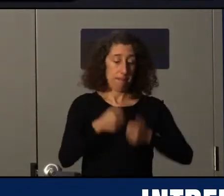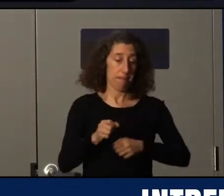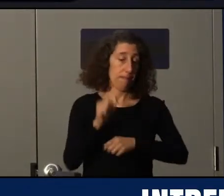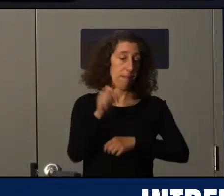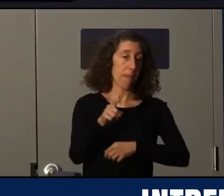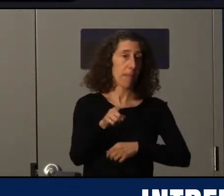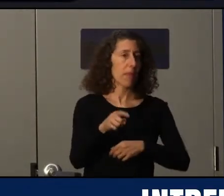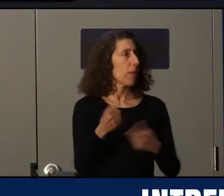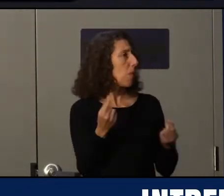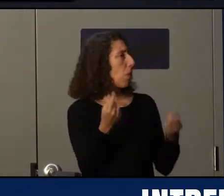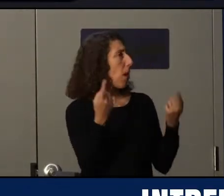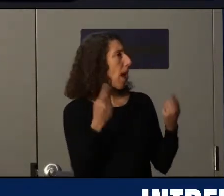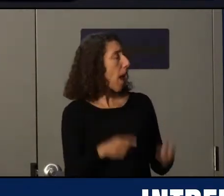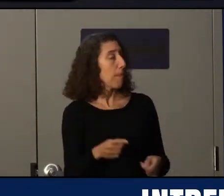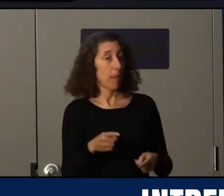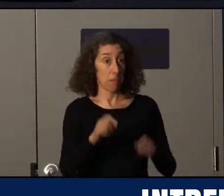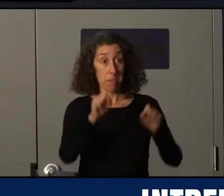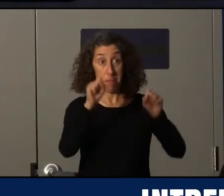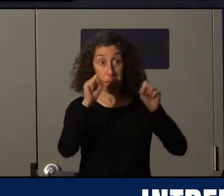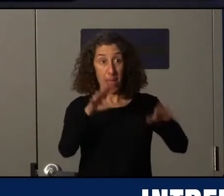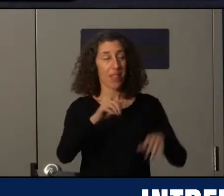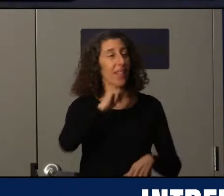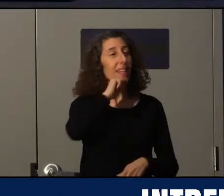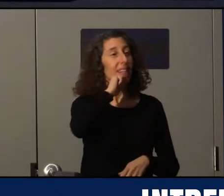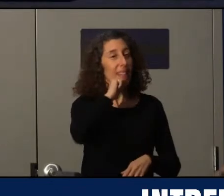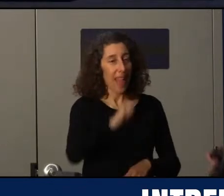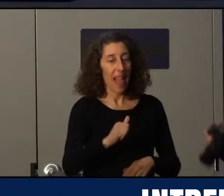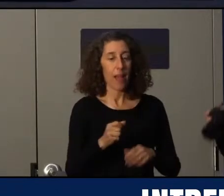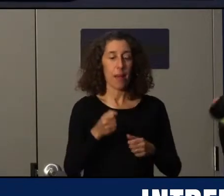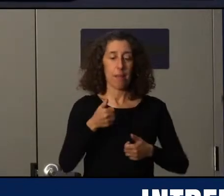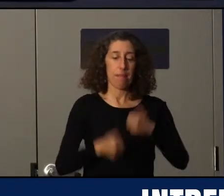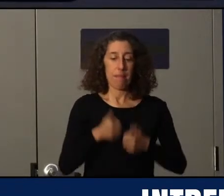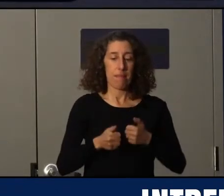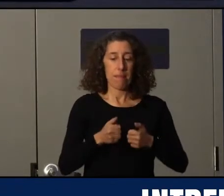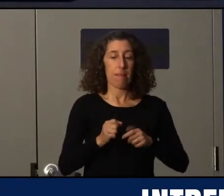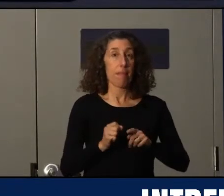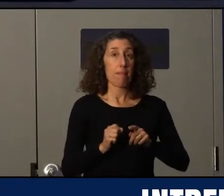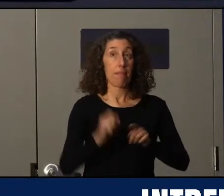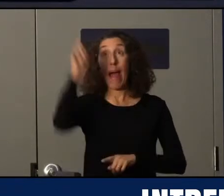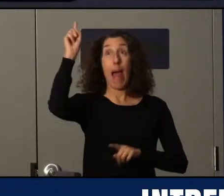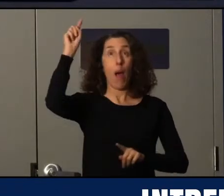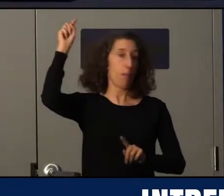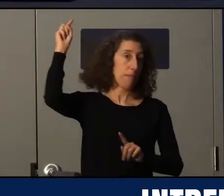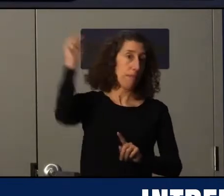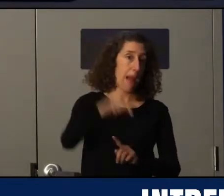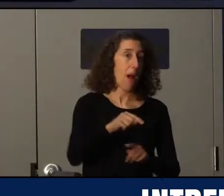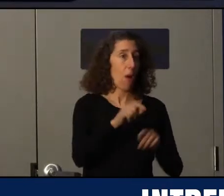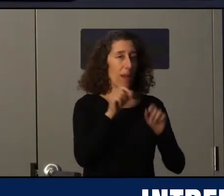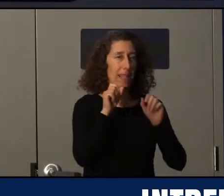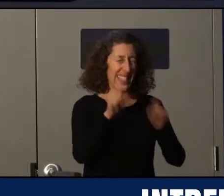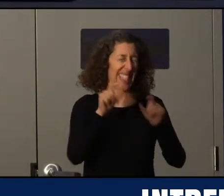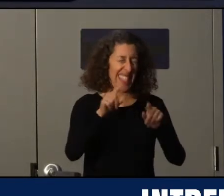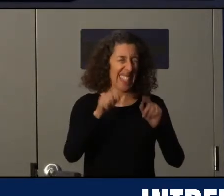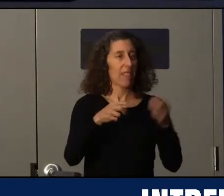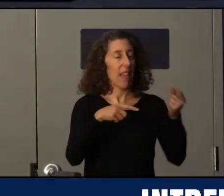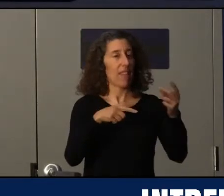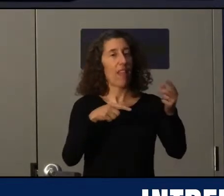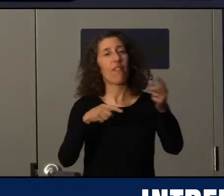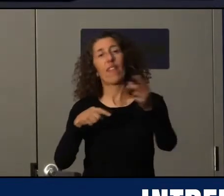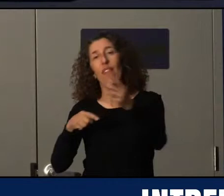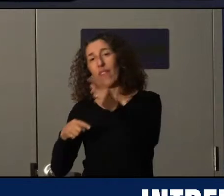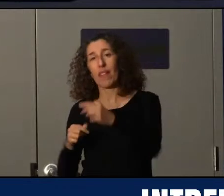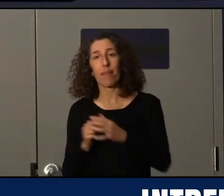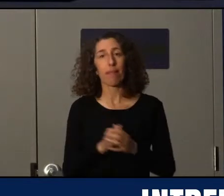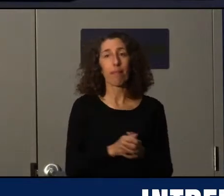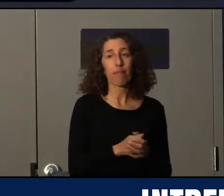that because we were talking about like all of the things. And I would argue that everything we do in space ultimately is about improving life on Earth, right? All